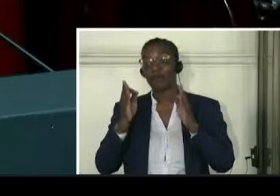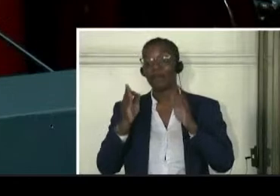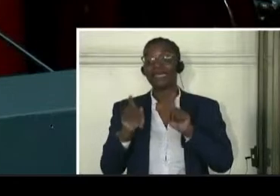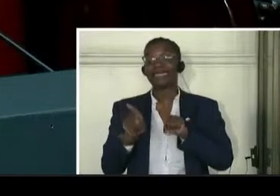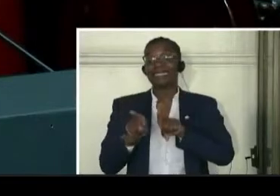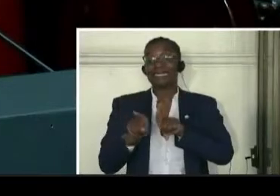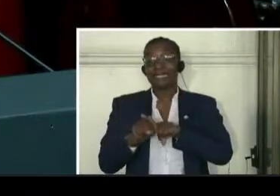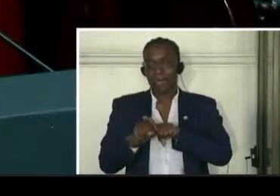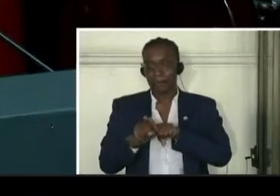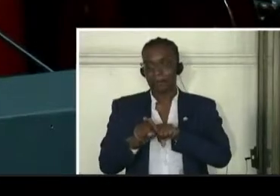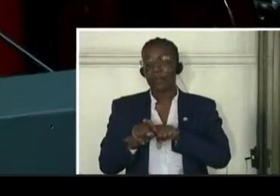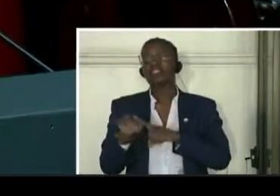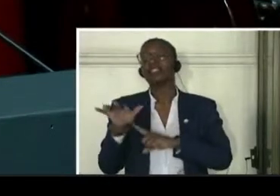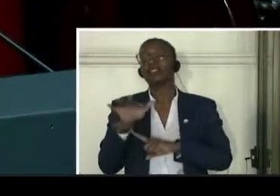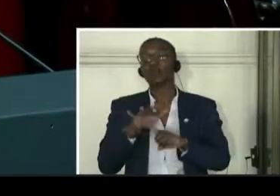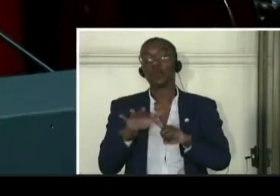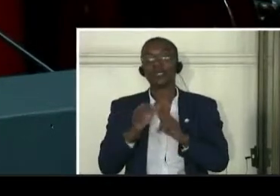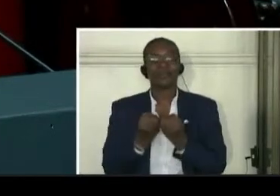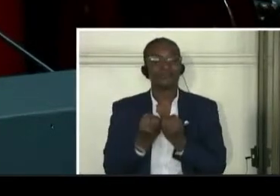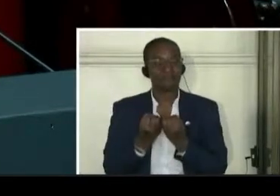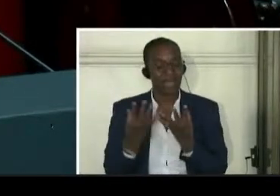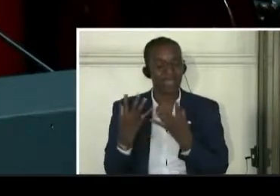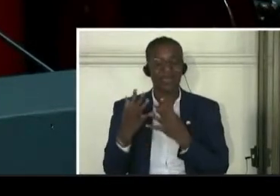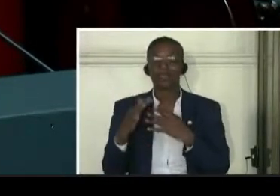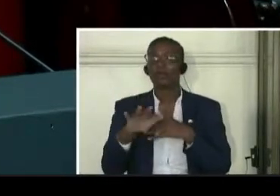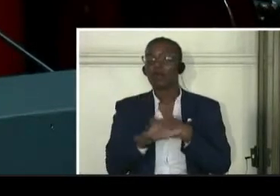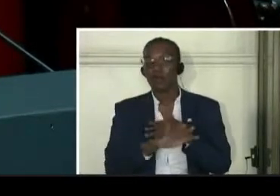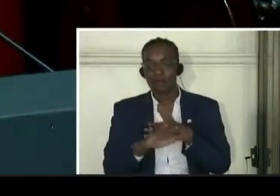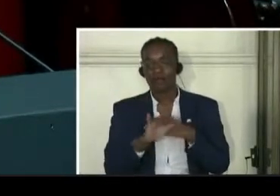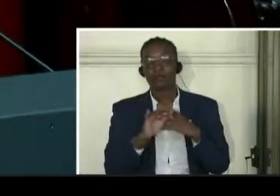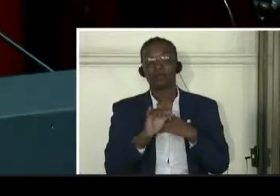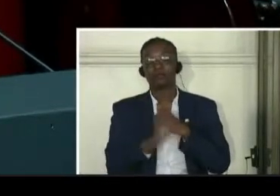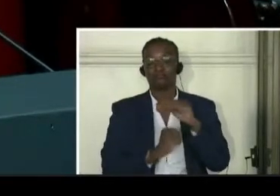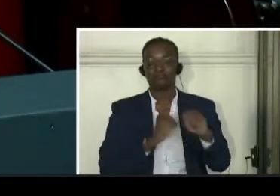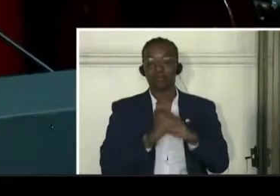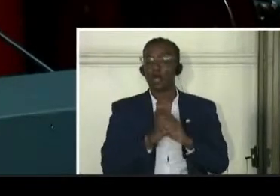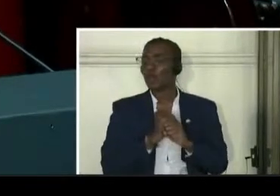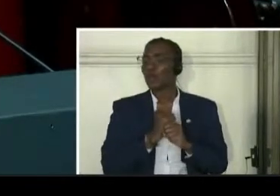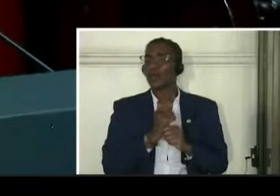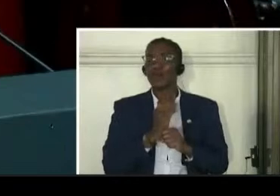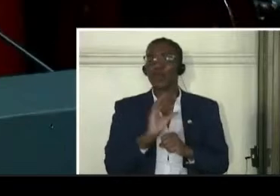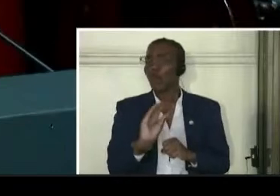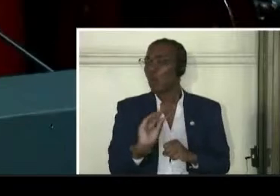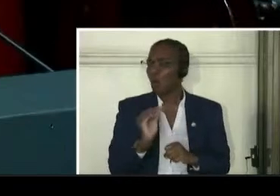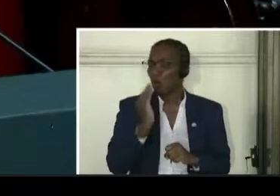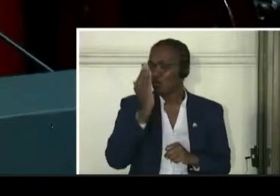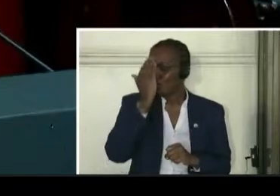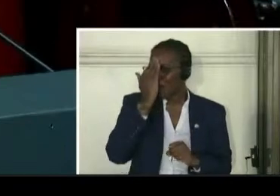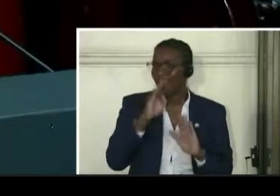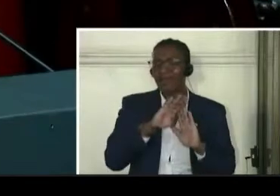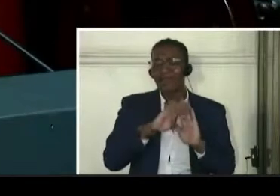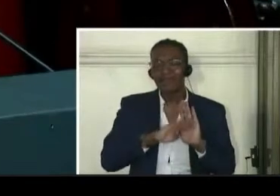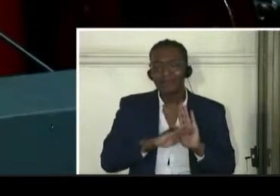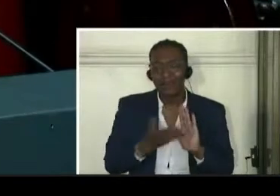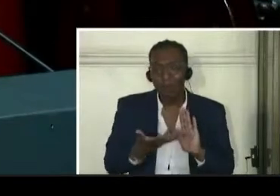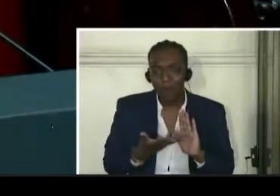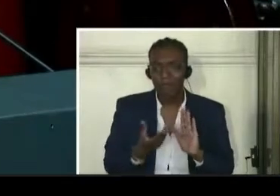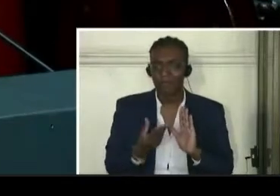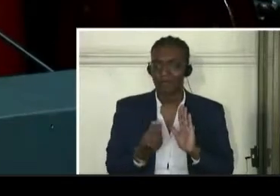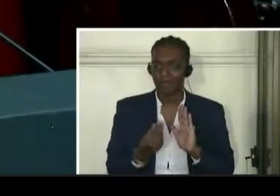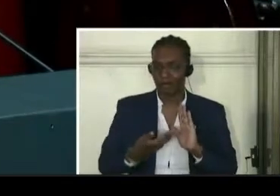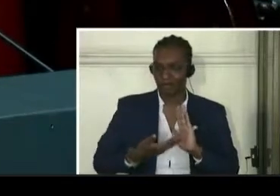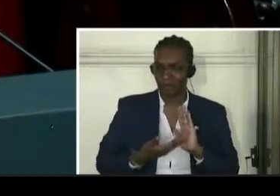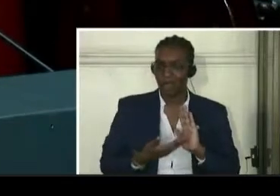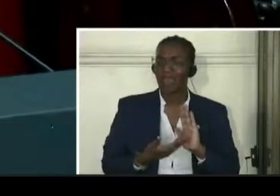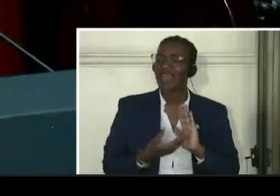scenario in many areas across the province. Nobody knows where they are on the list or whether there